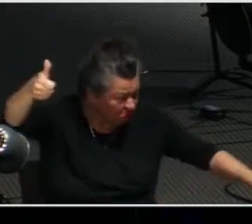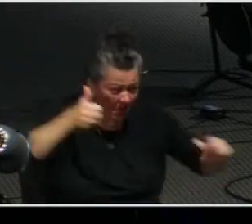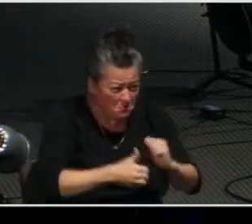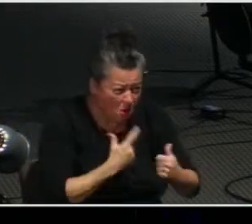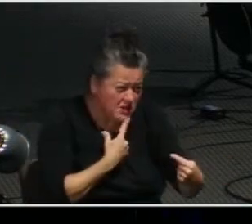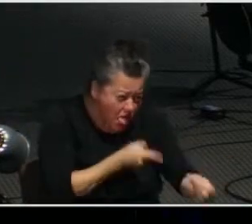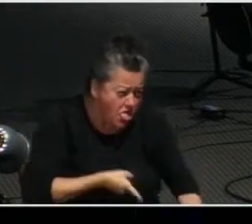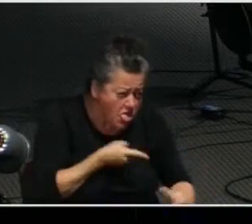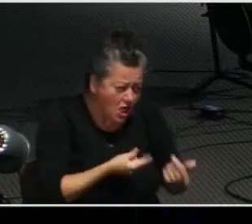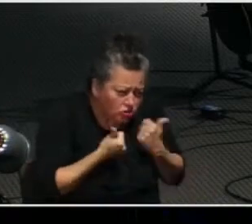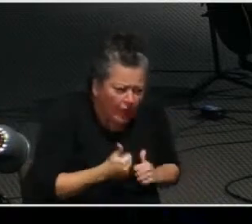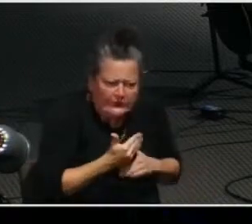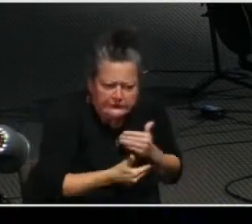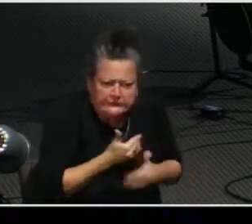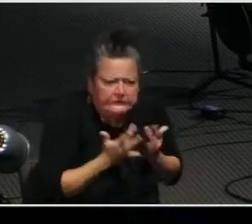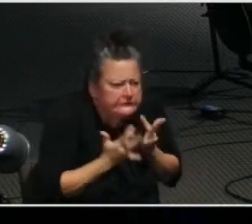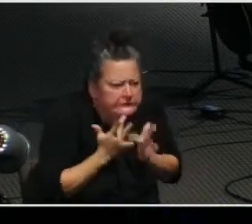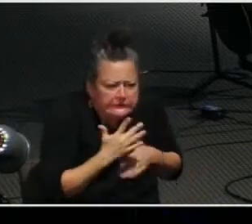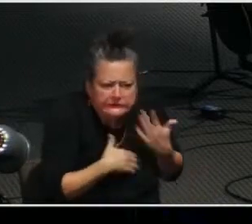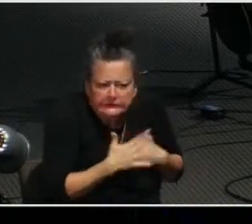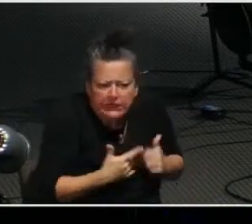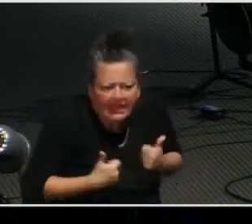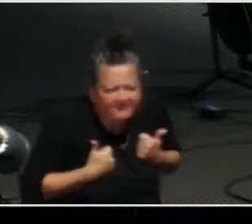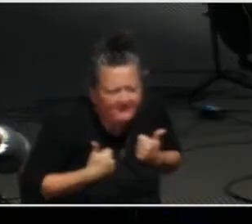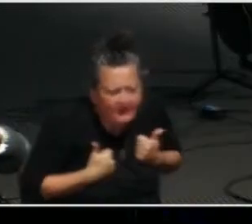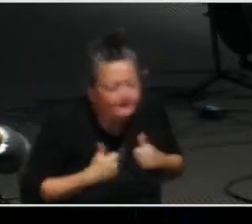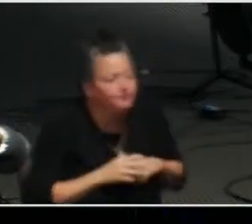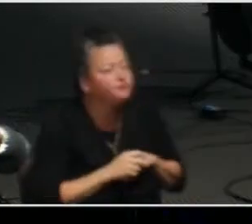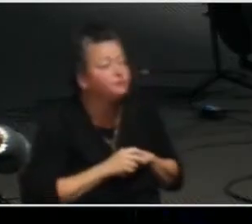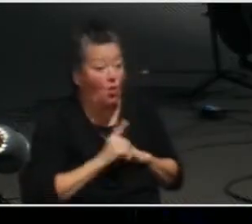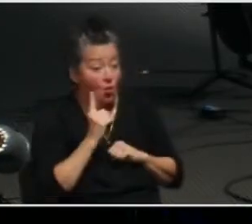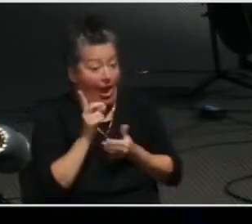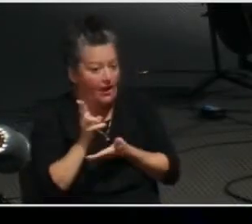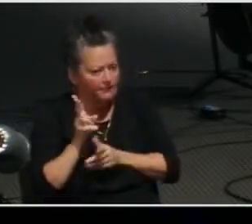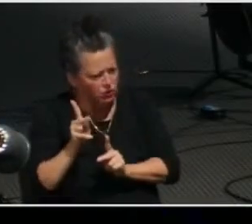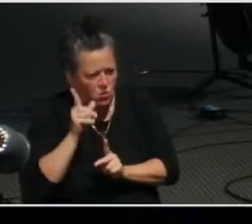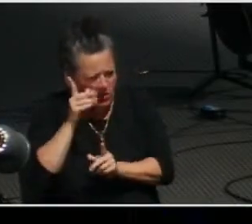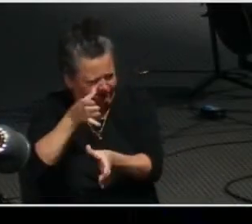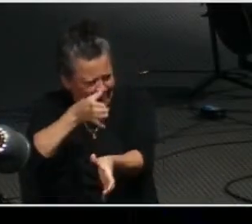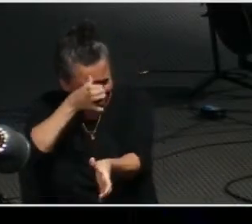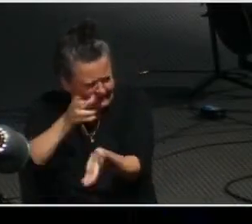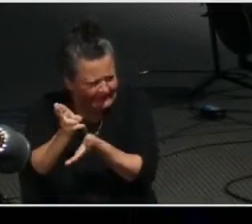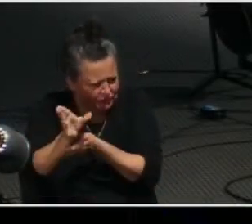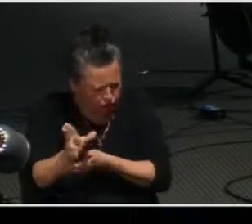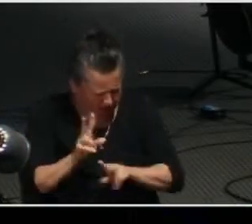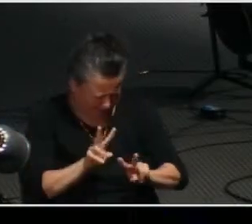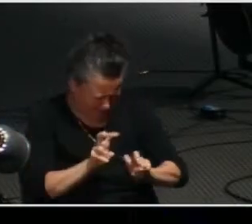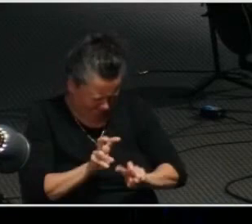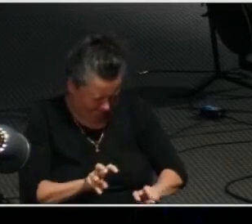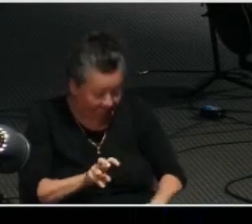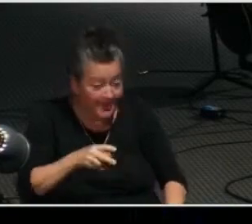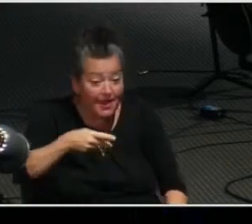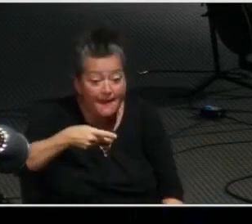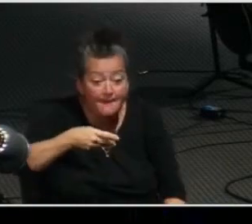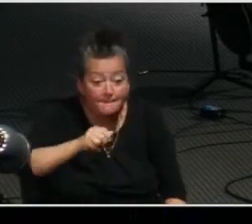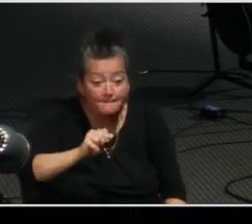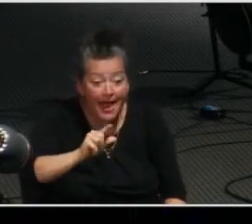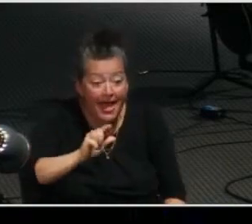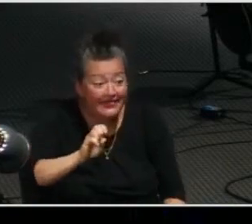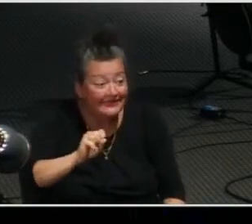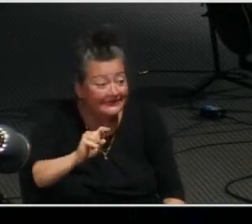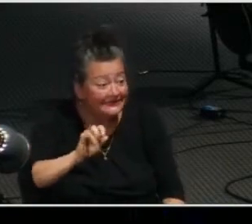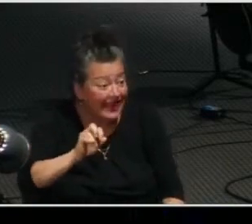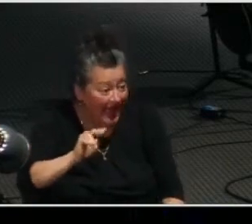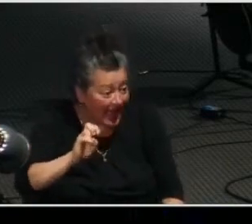One historian writes this: first century Israel, before the year 70, witnessed an increasing concentration